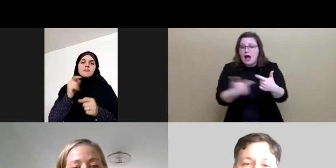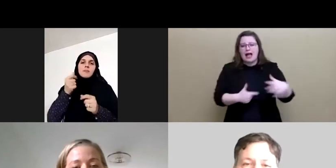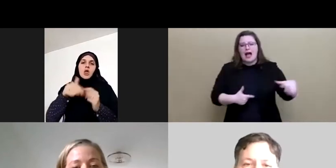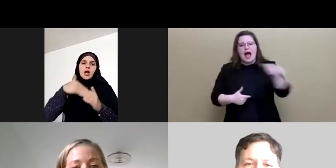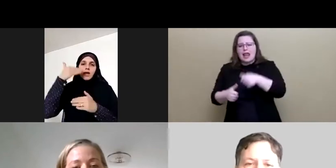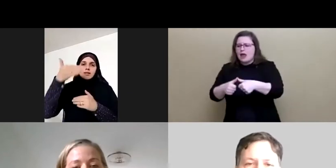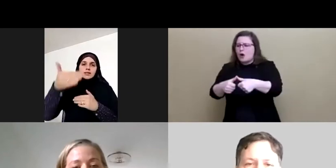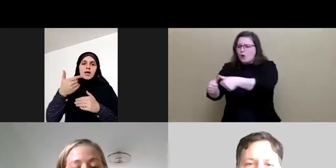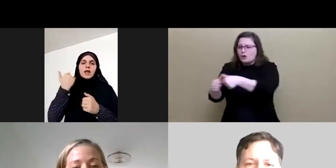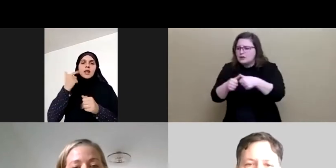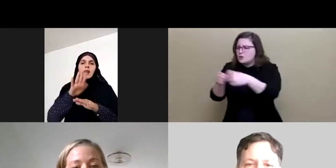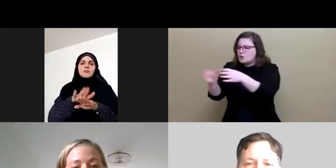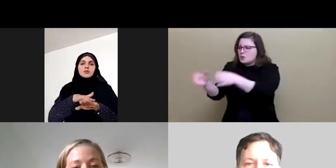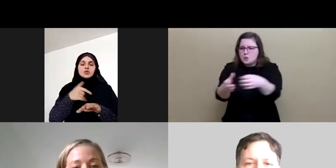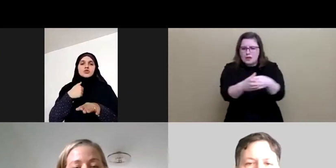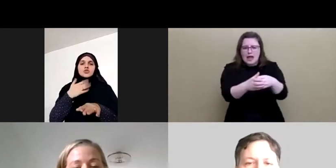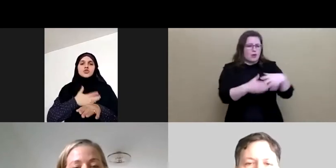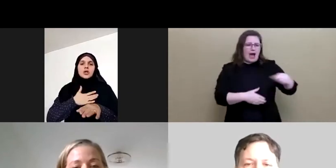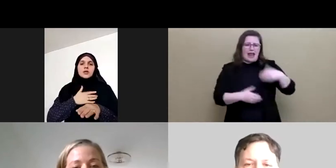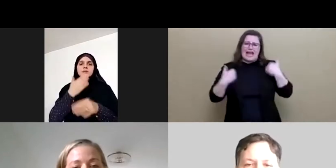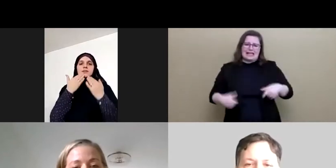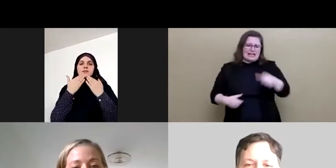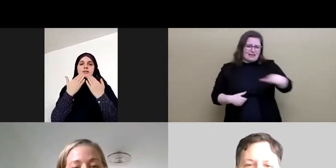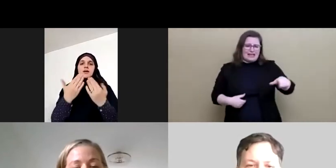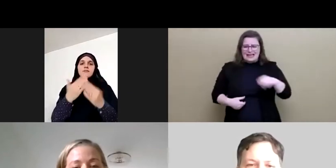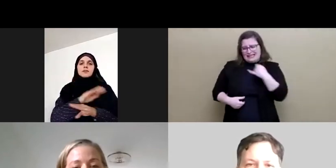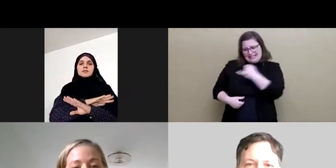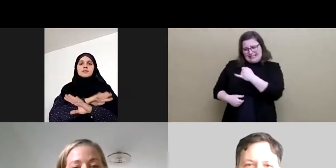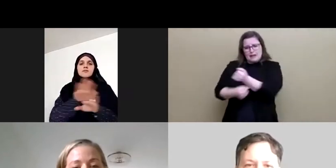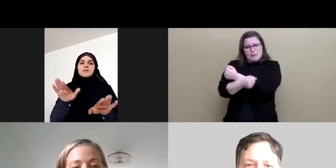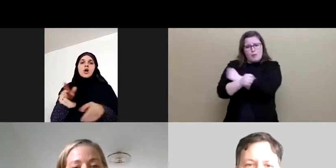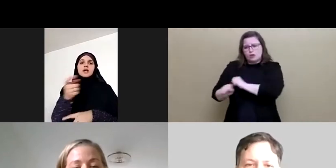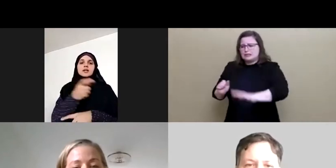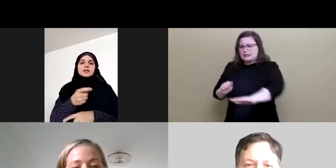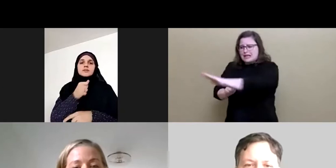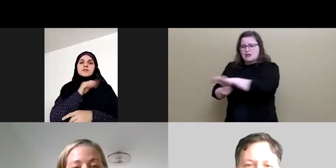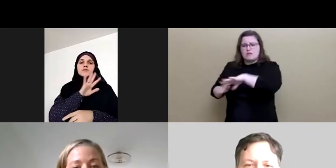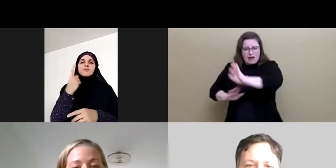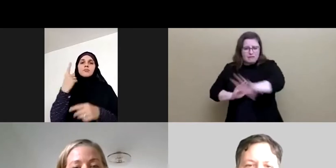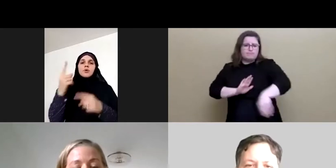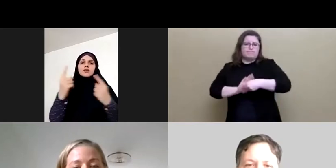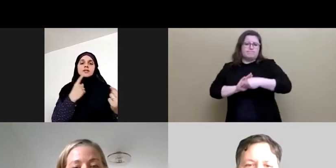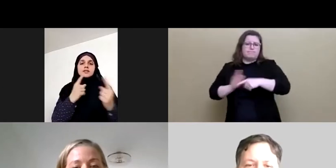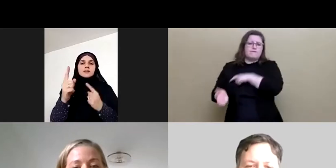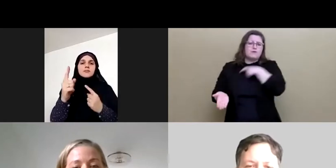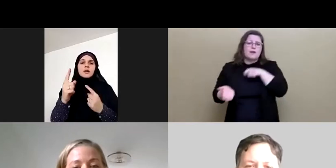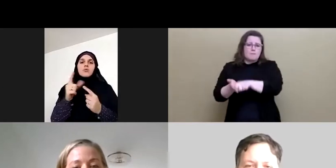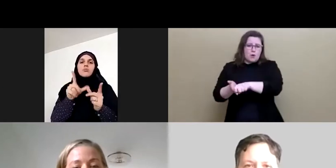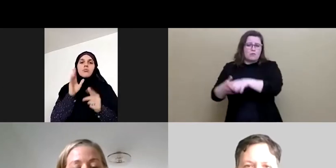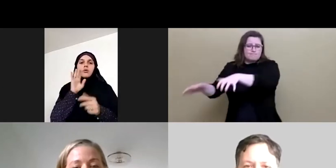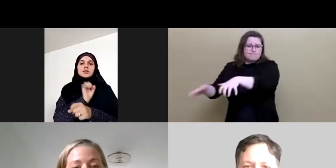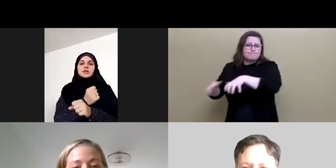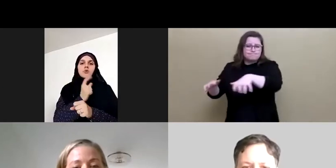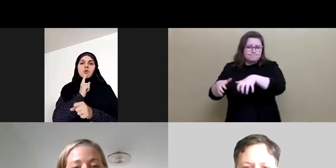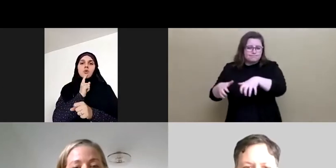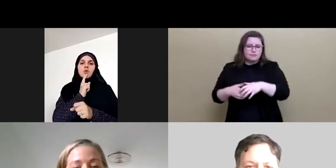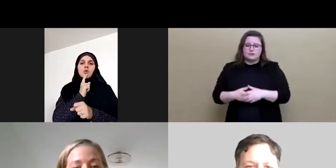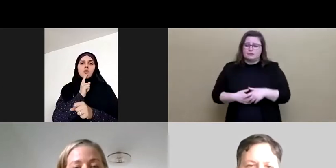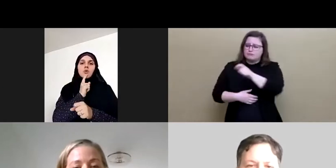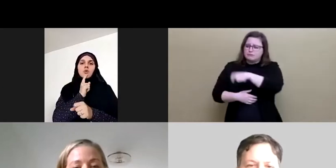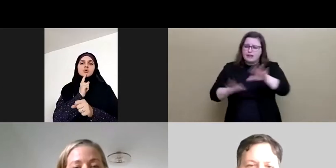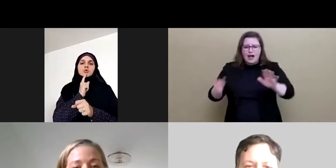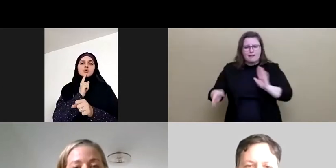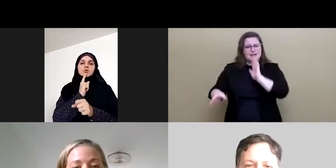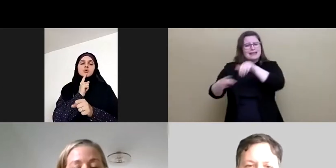and individuals in Bosnia and Herzegovina who have contributed to this report. Everyone who has